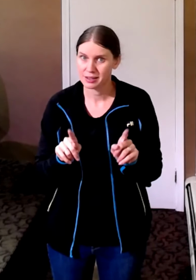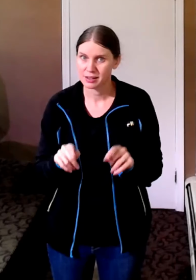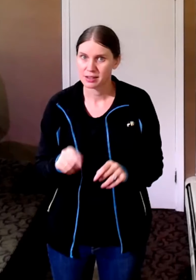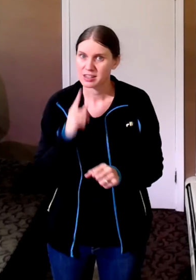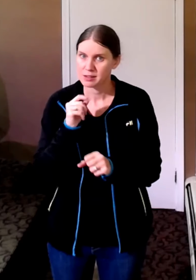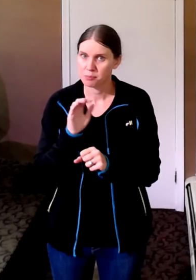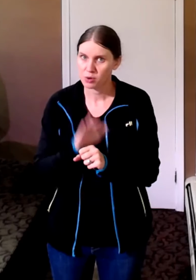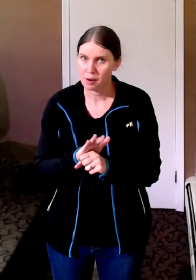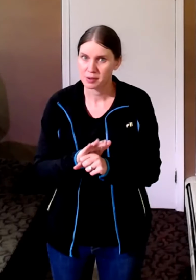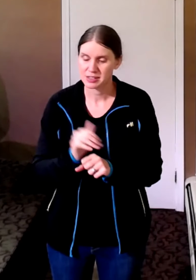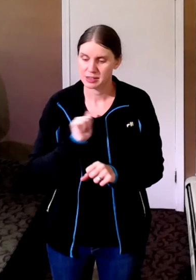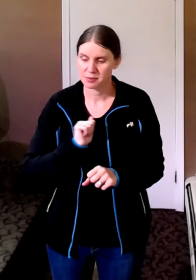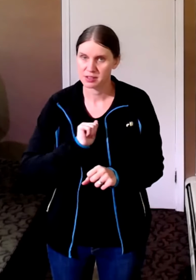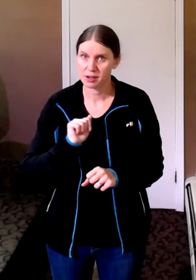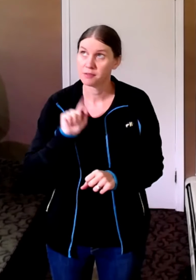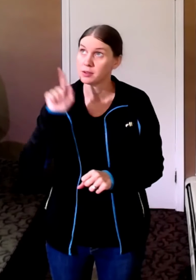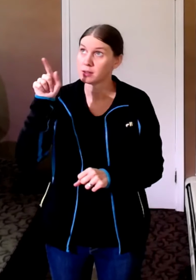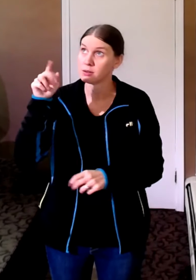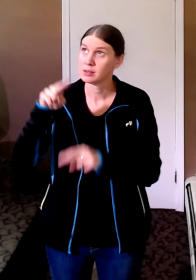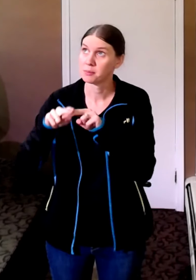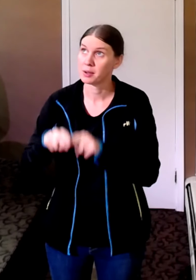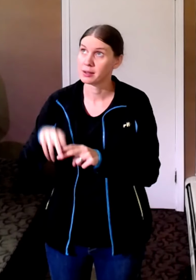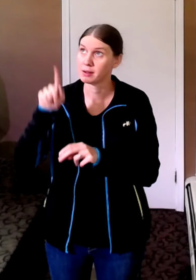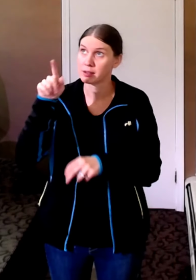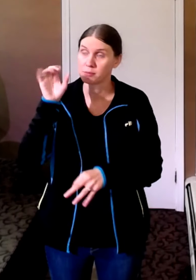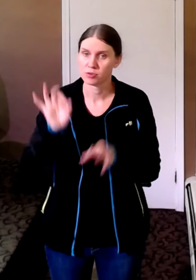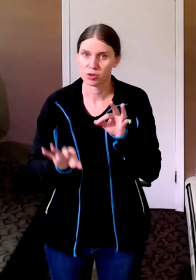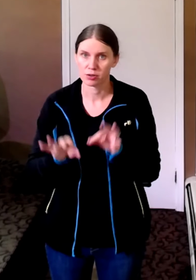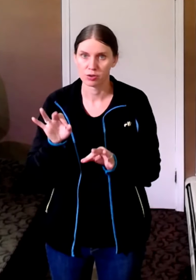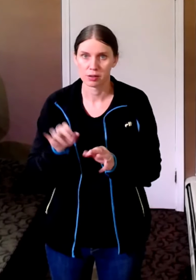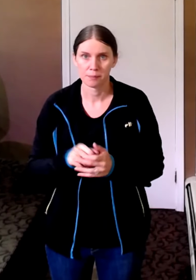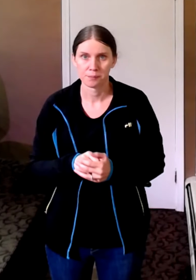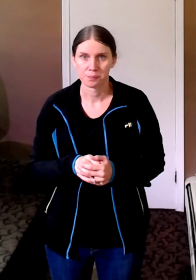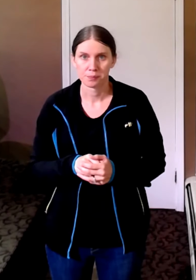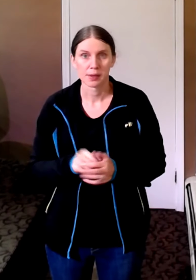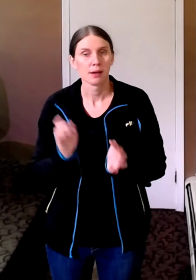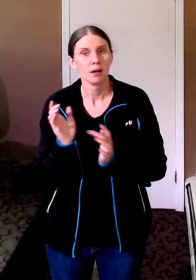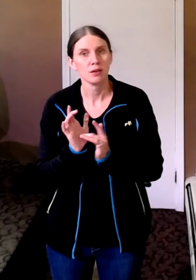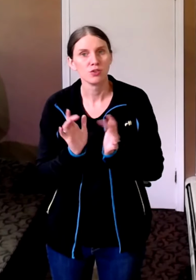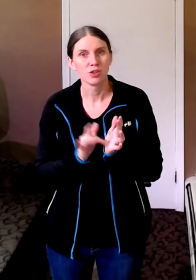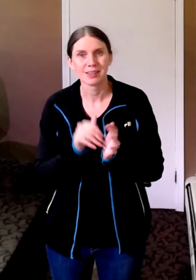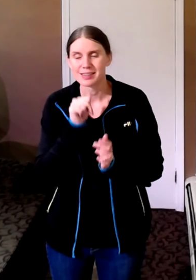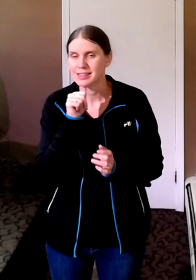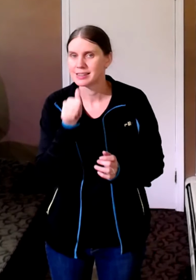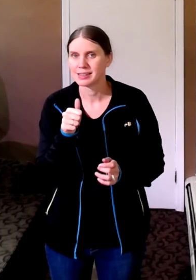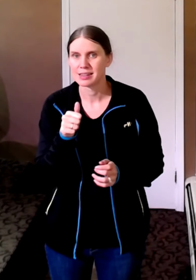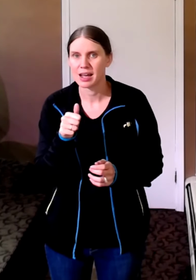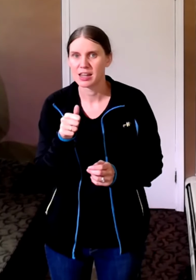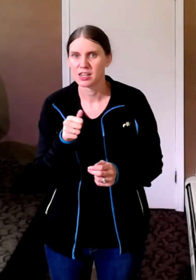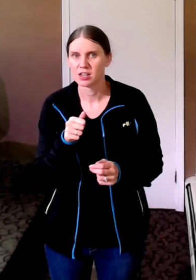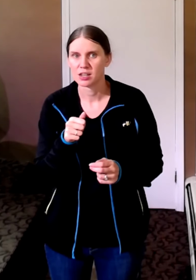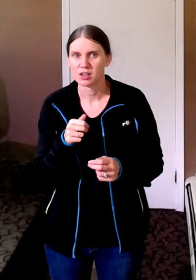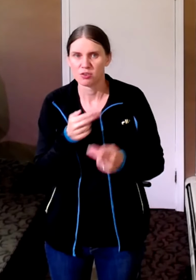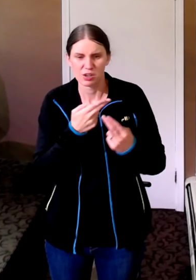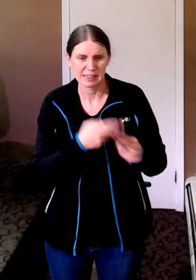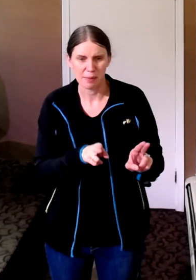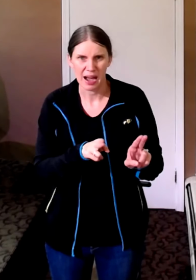that judgeth righteously. It says Jesus wasn't